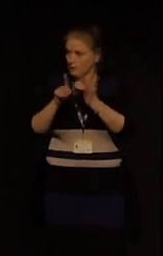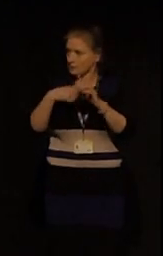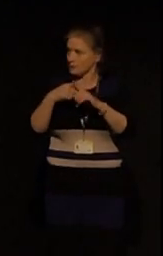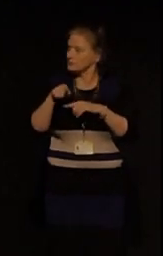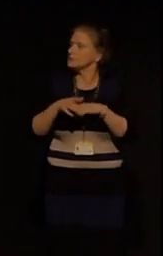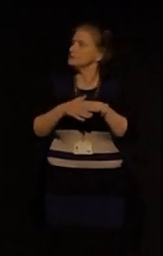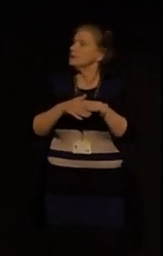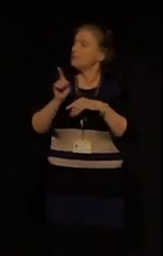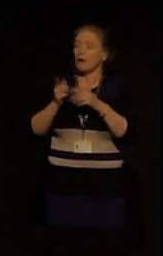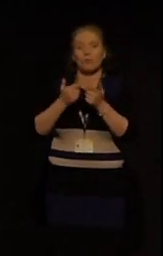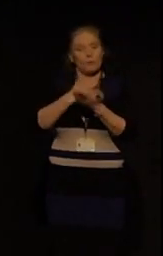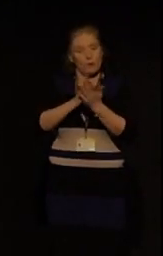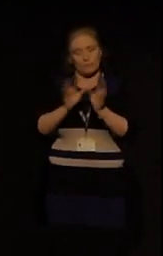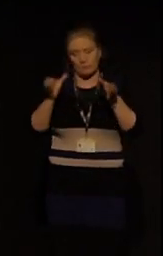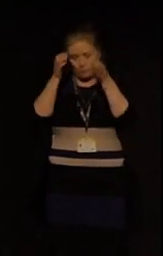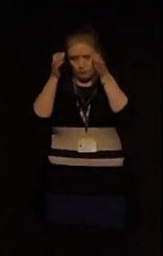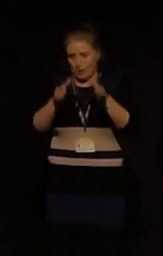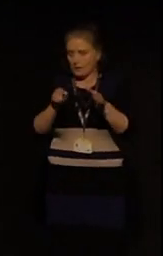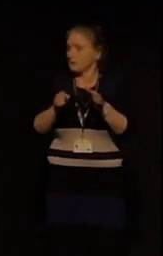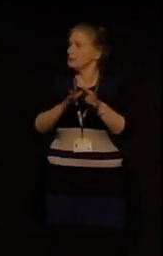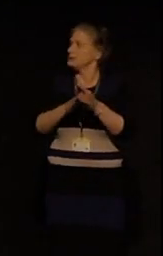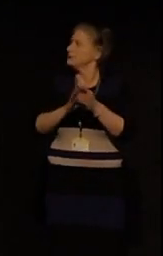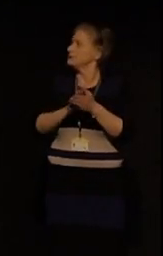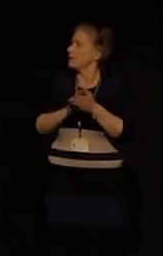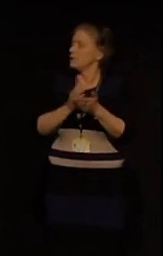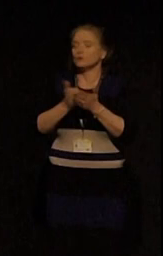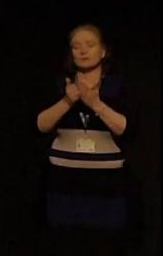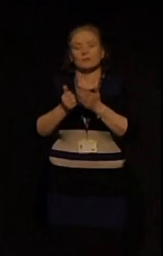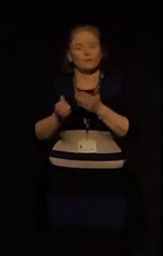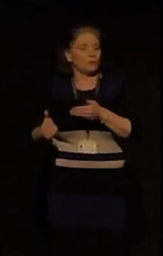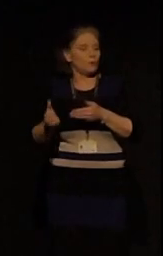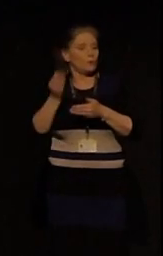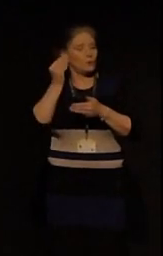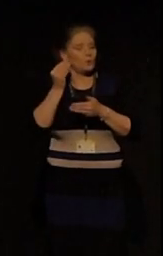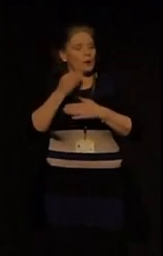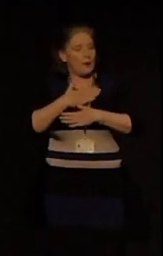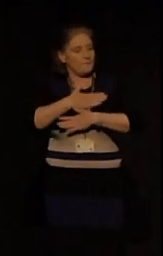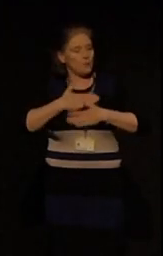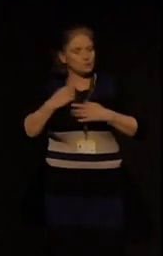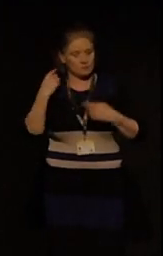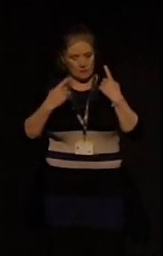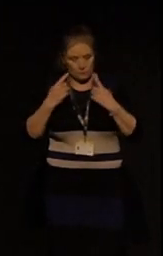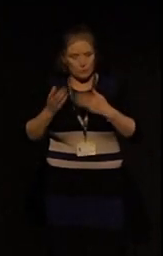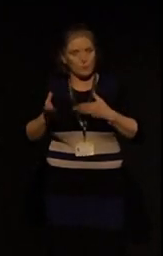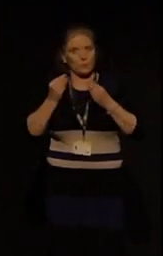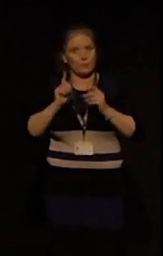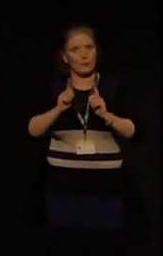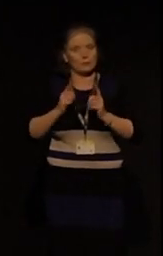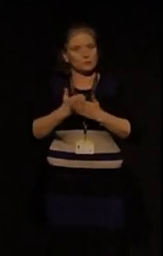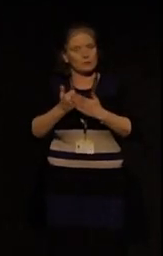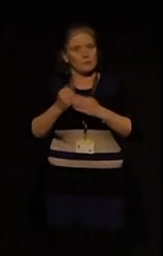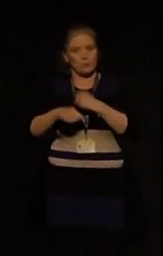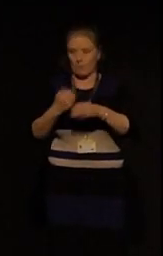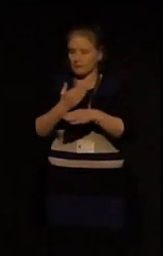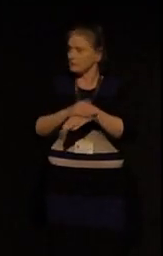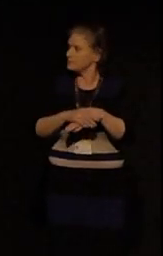area that seems to get activated when you hear aversive auditory stimuli, emotional sounds. So this,